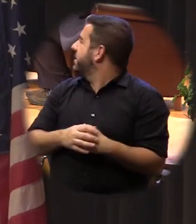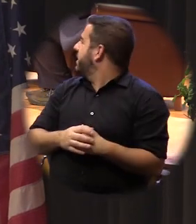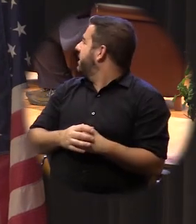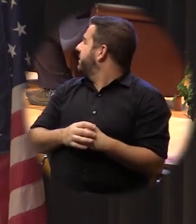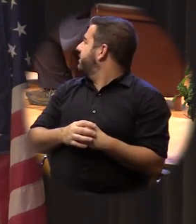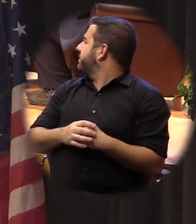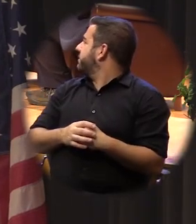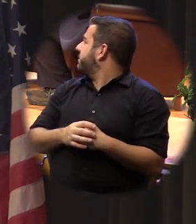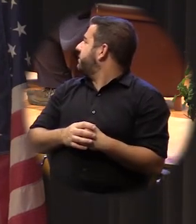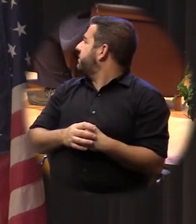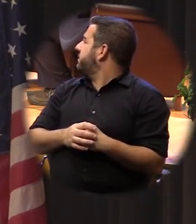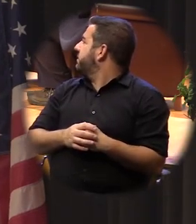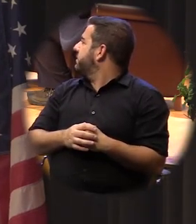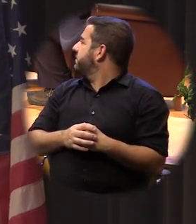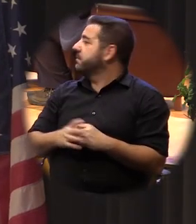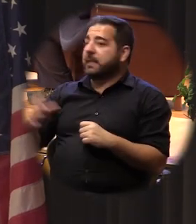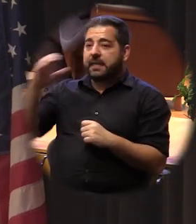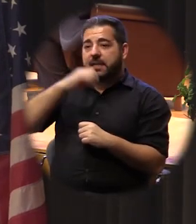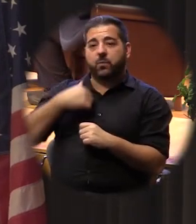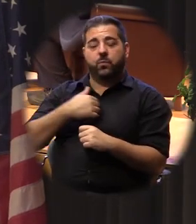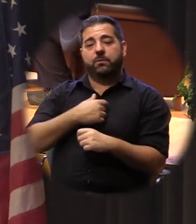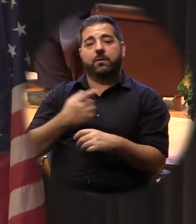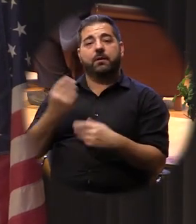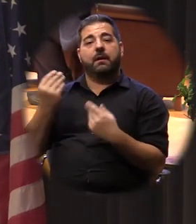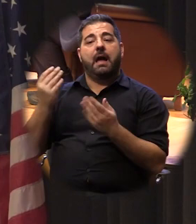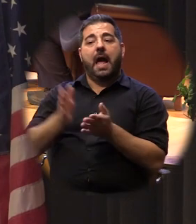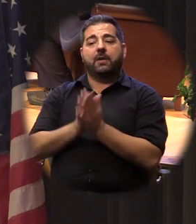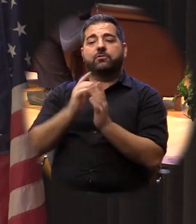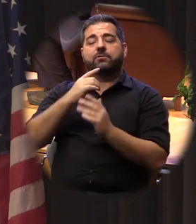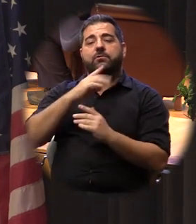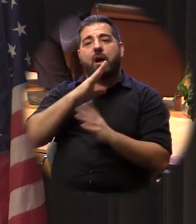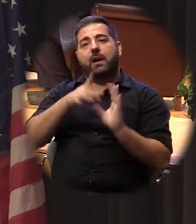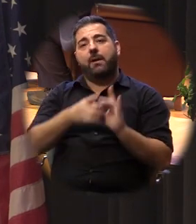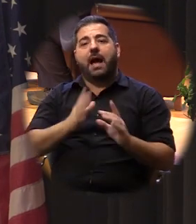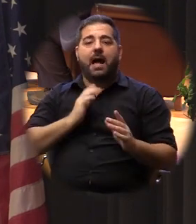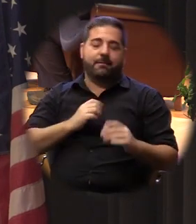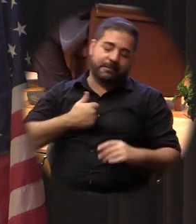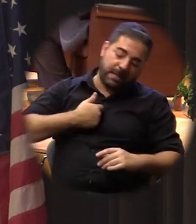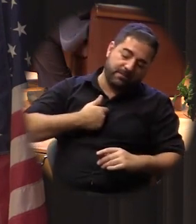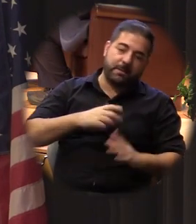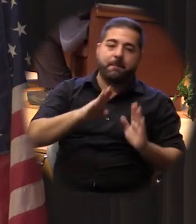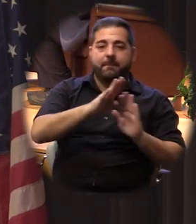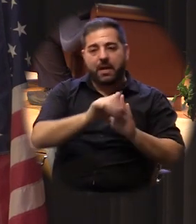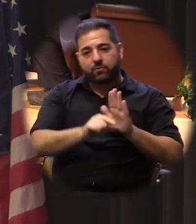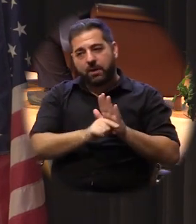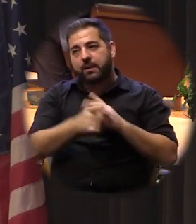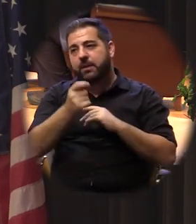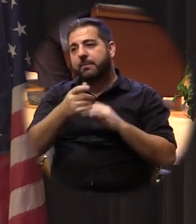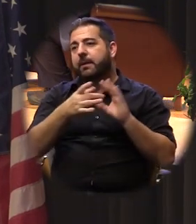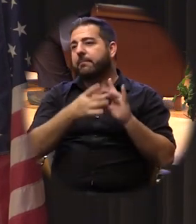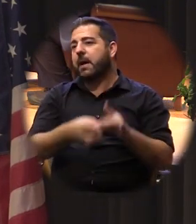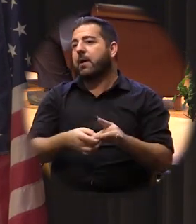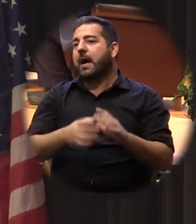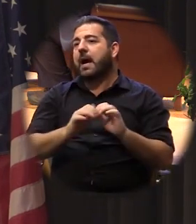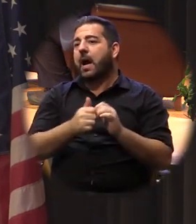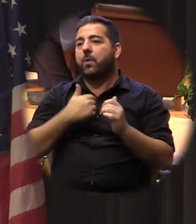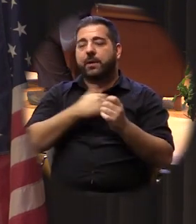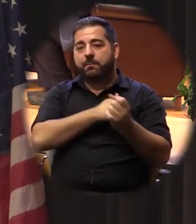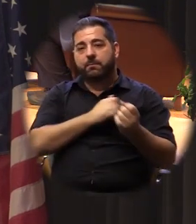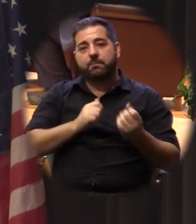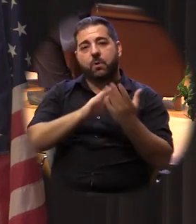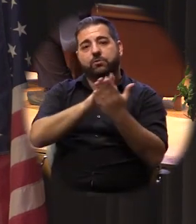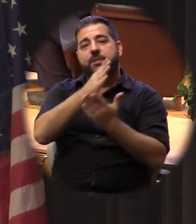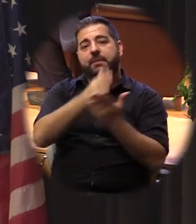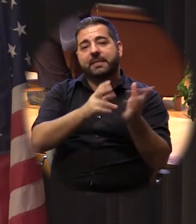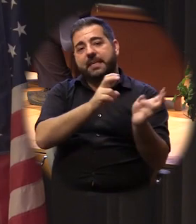so I guess we were asked to say a little bit about ourselves and our background and a little bit about sort of how we approach some of